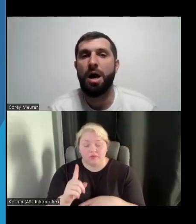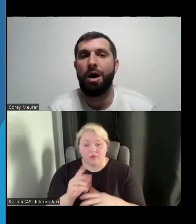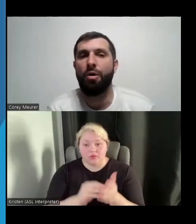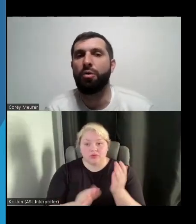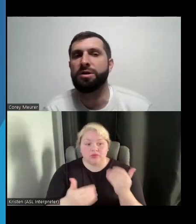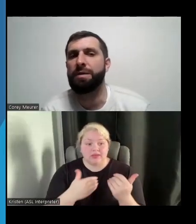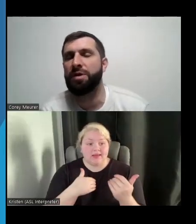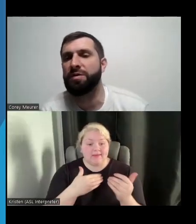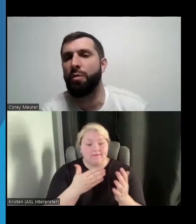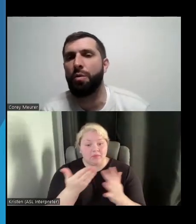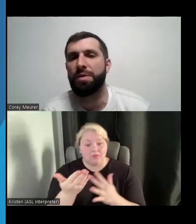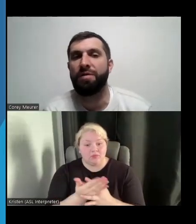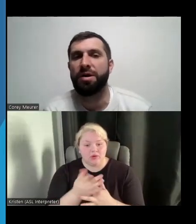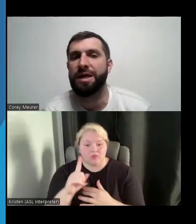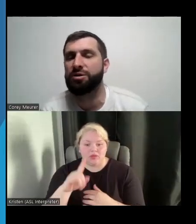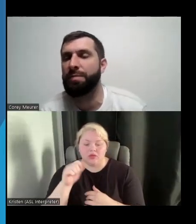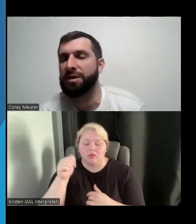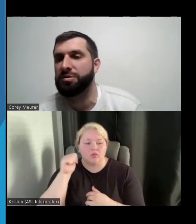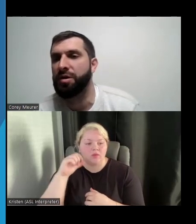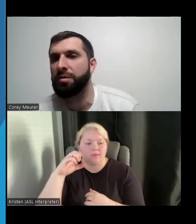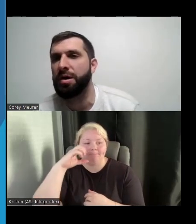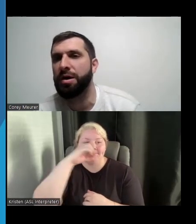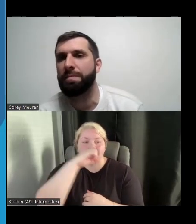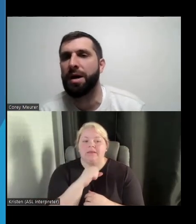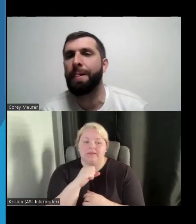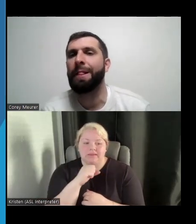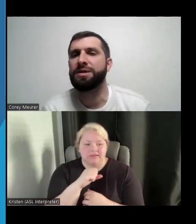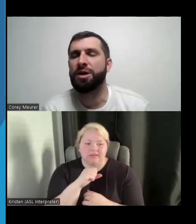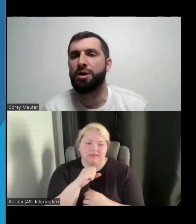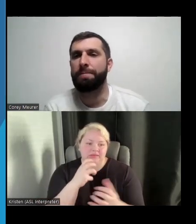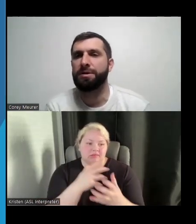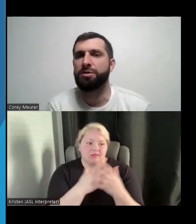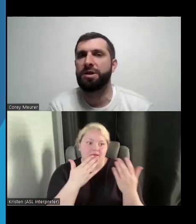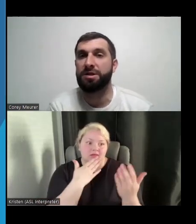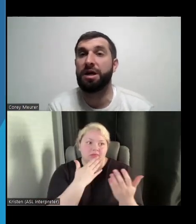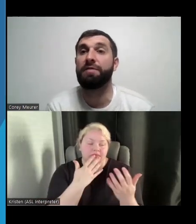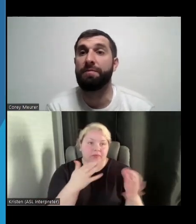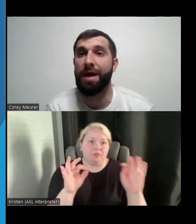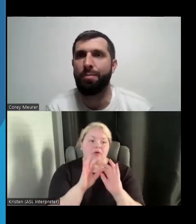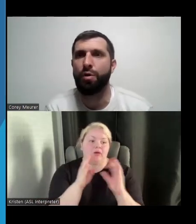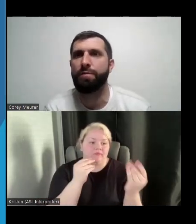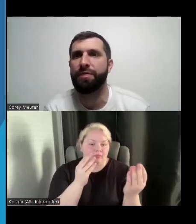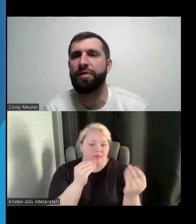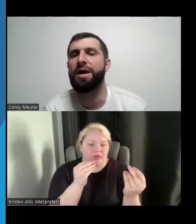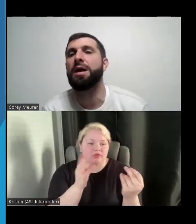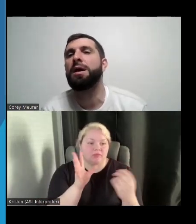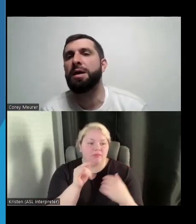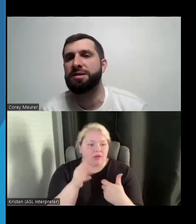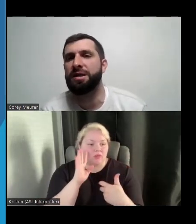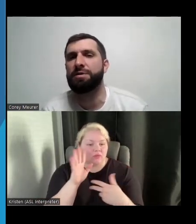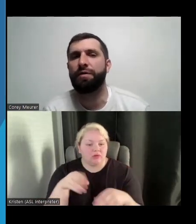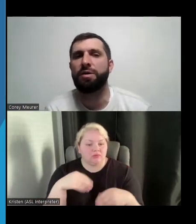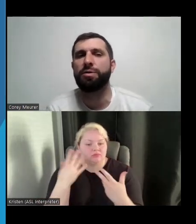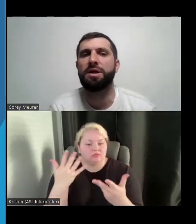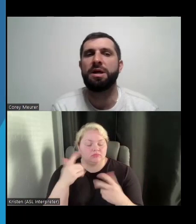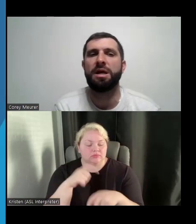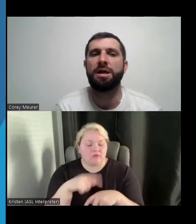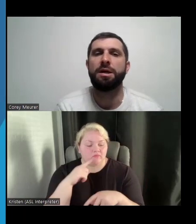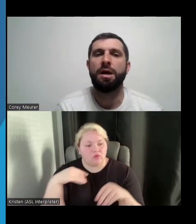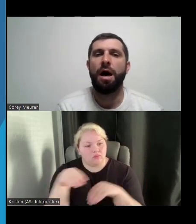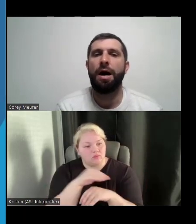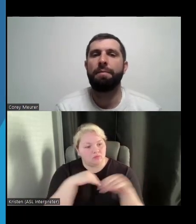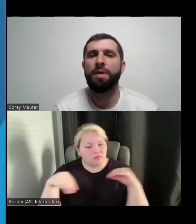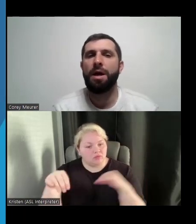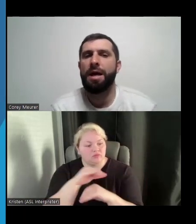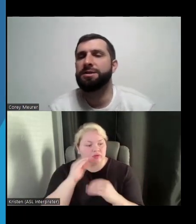information, or something that won't be very detrimental to their learning, but is a good opportunity to give them that movement that they seem to frequently